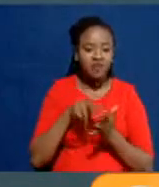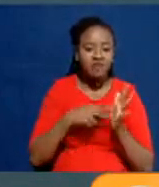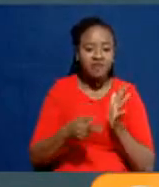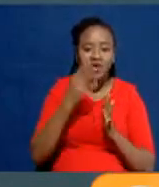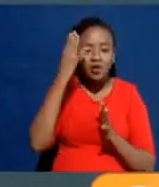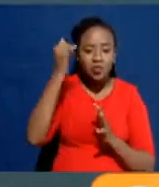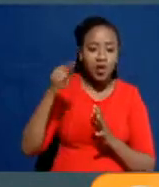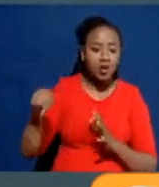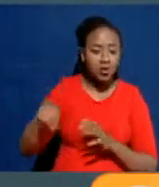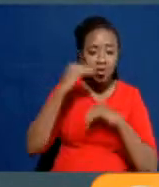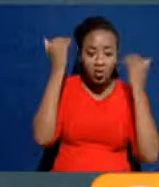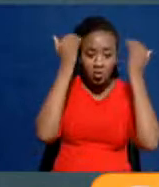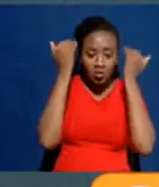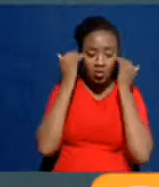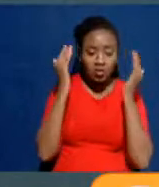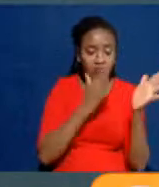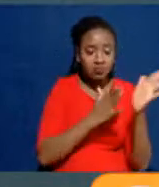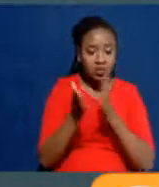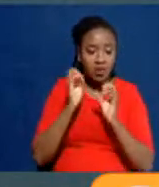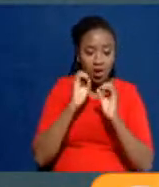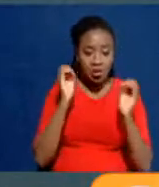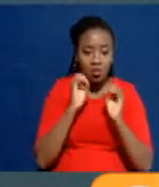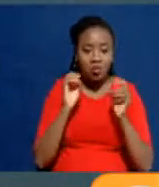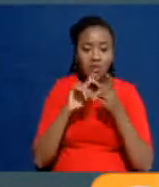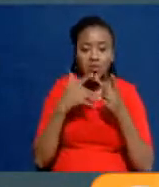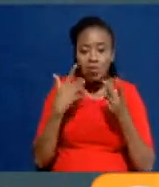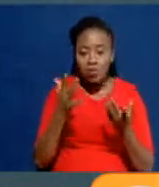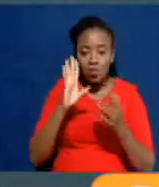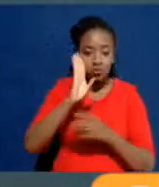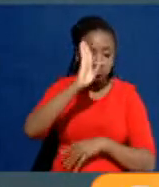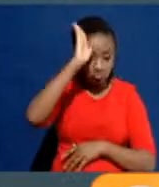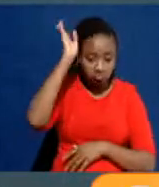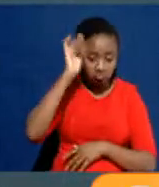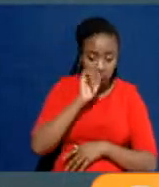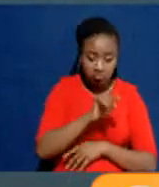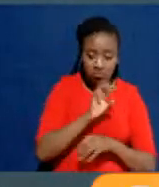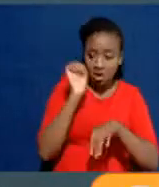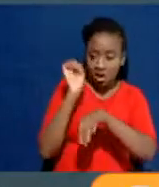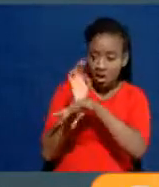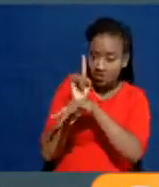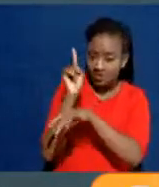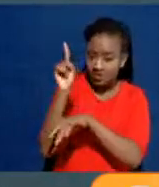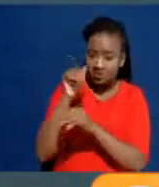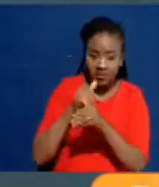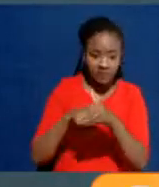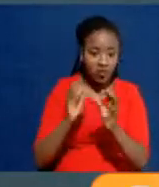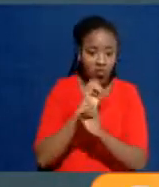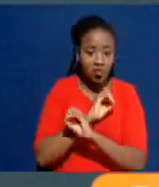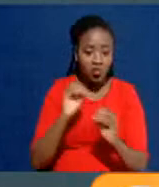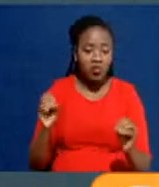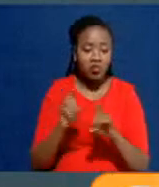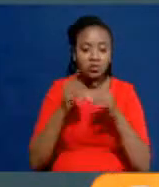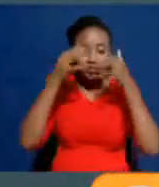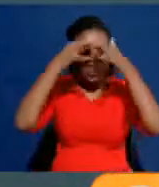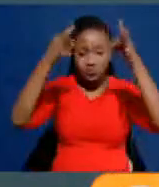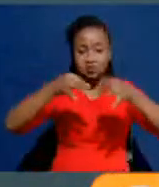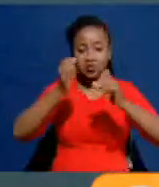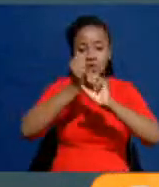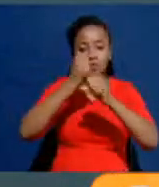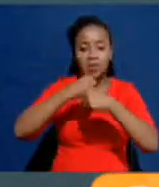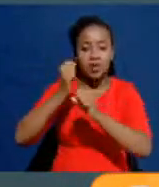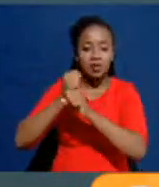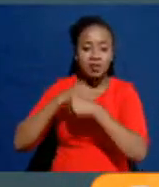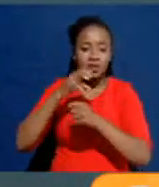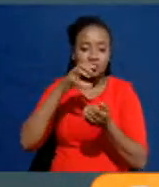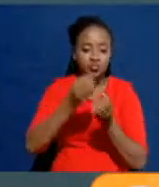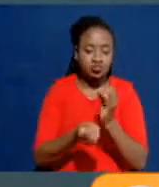General not his advice not being listened to when all these decisions were being made, or these announcements being made about the creation of